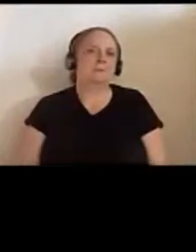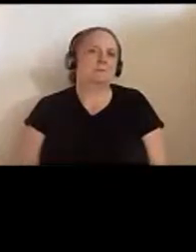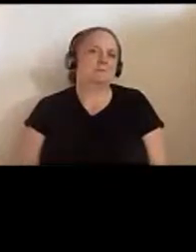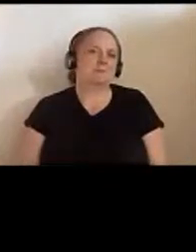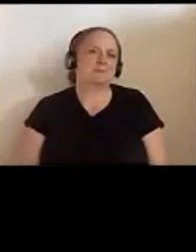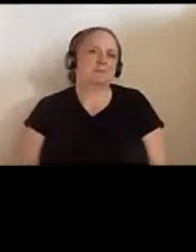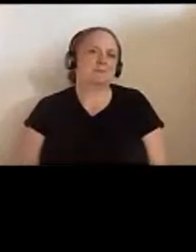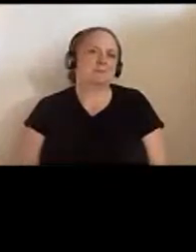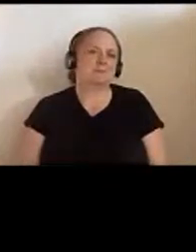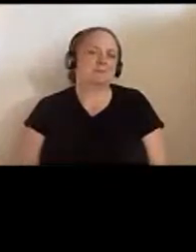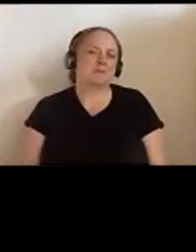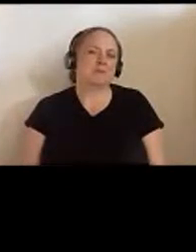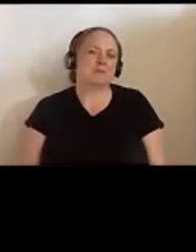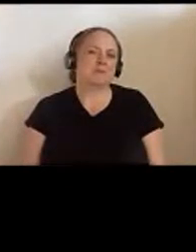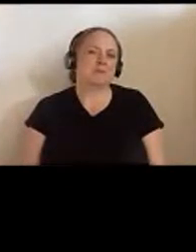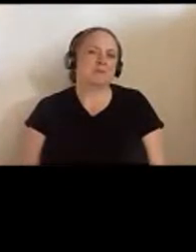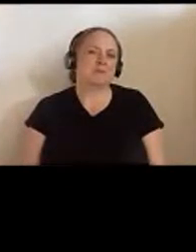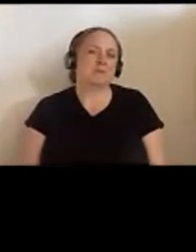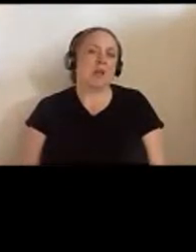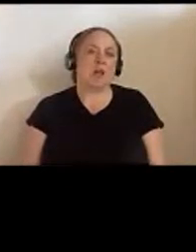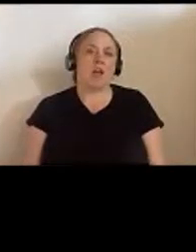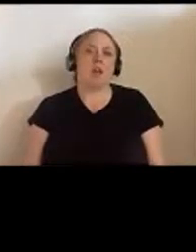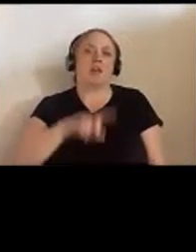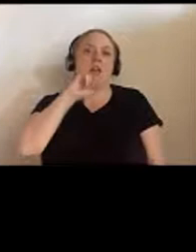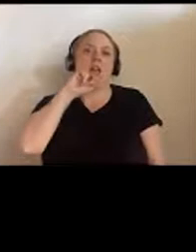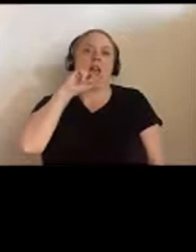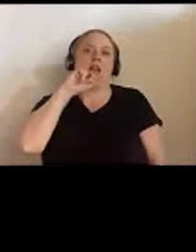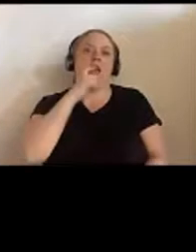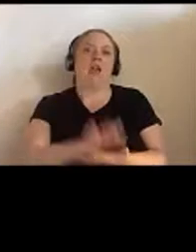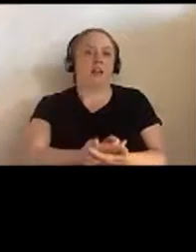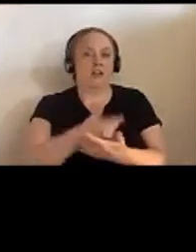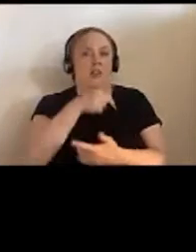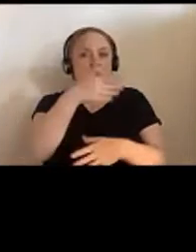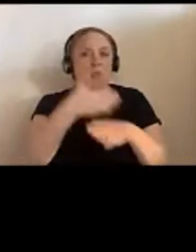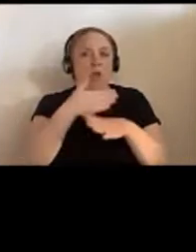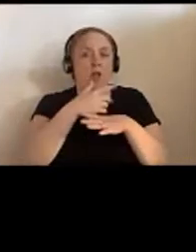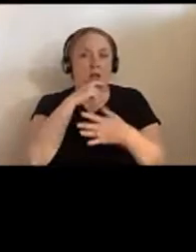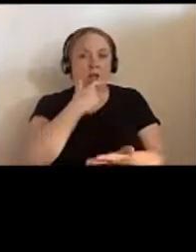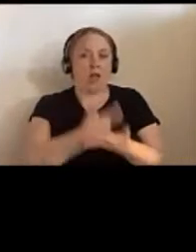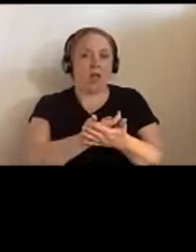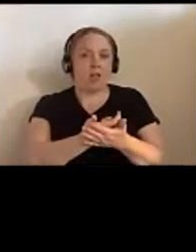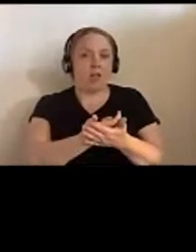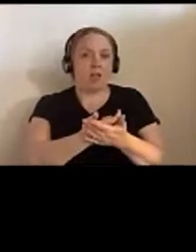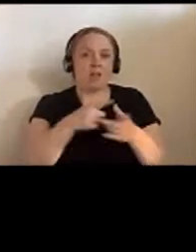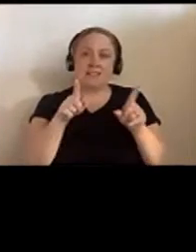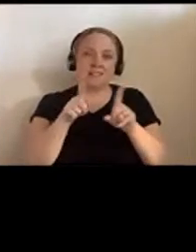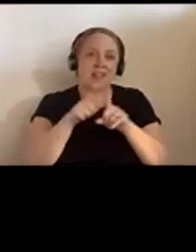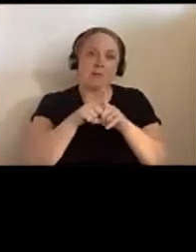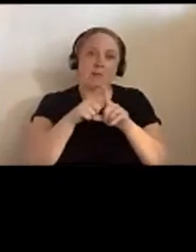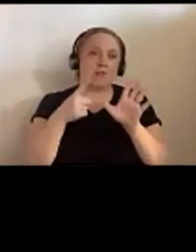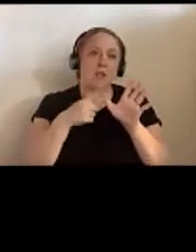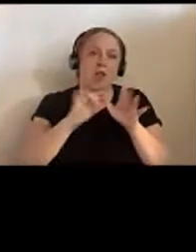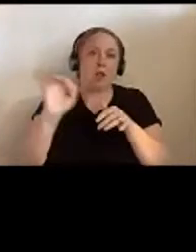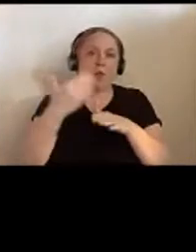I was completely so taken by this work, which was also, like Akeelah's work, very much